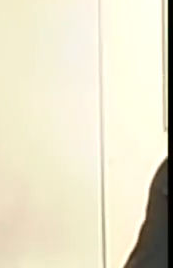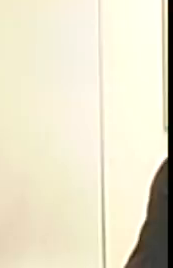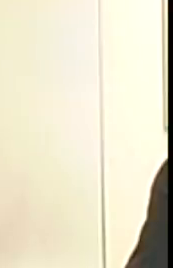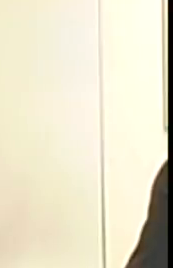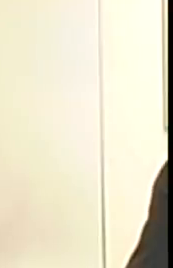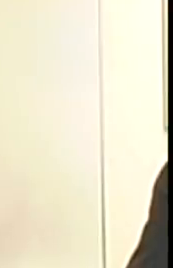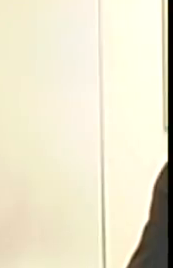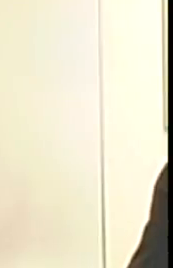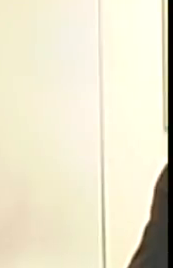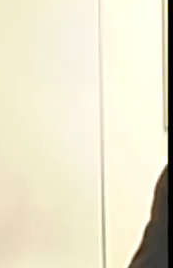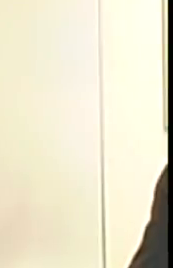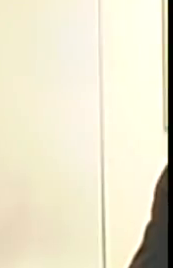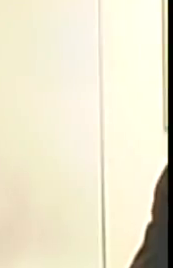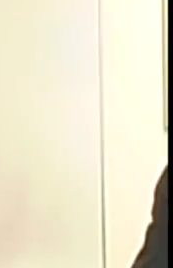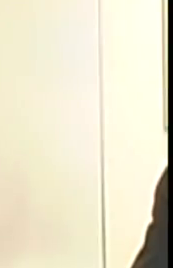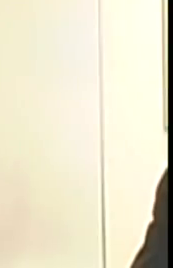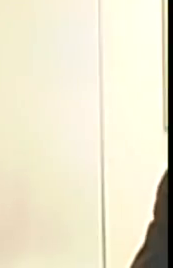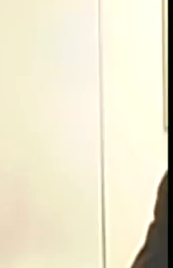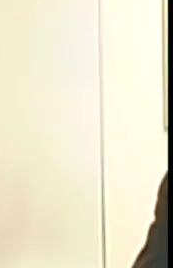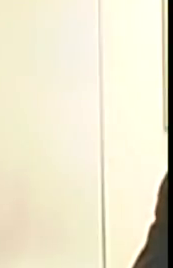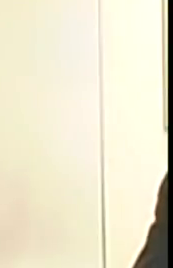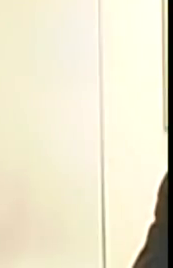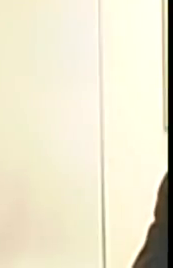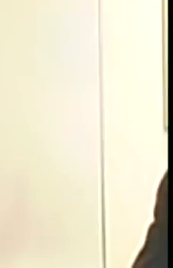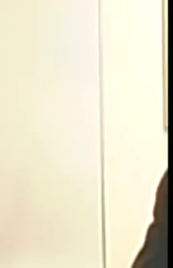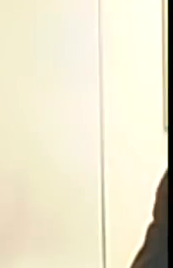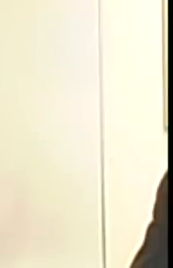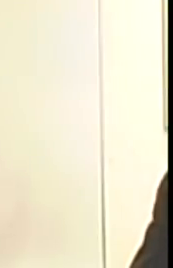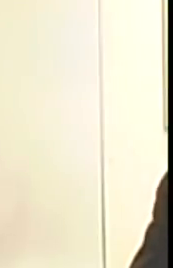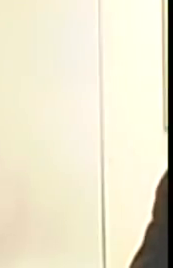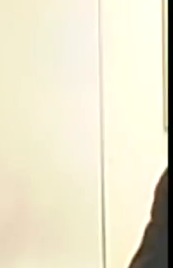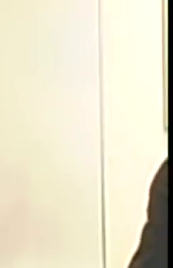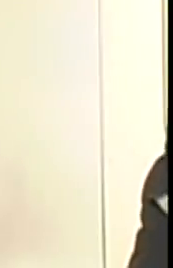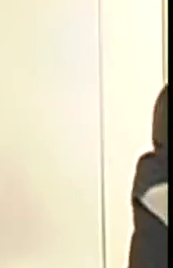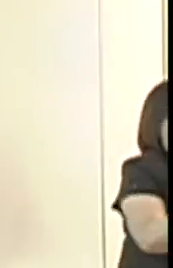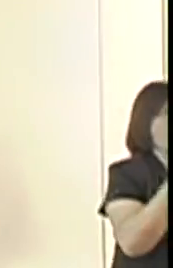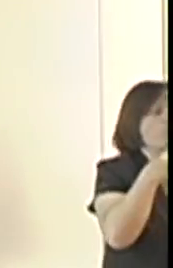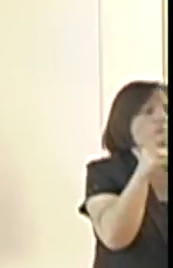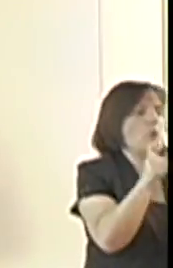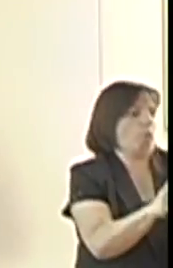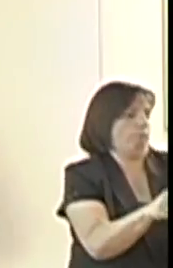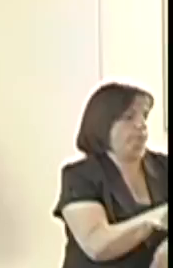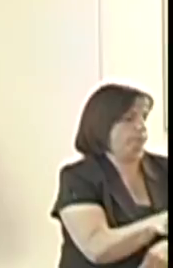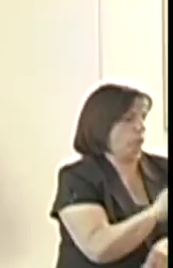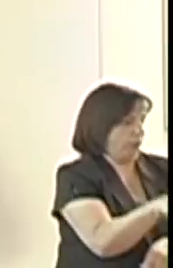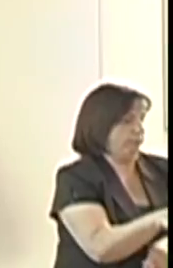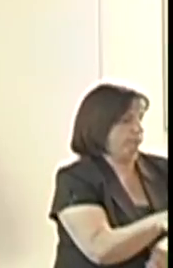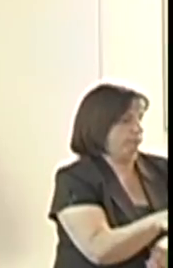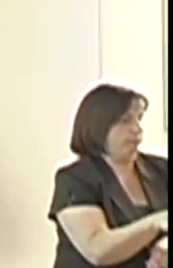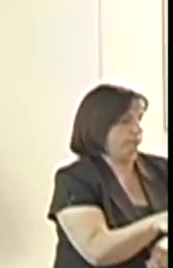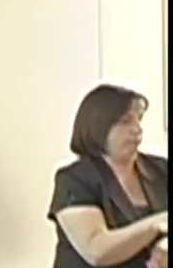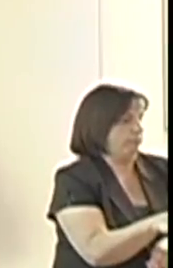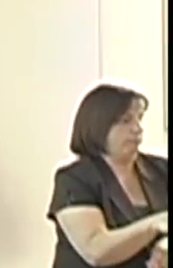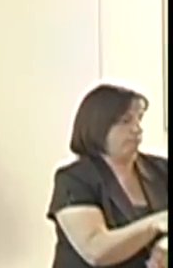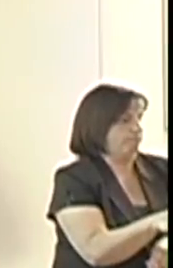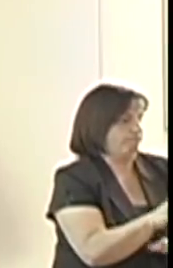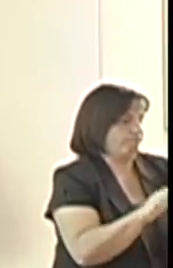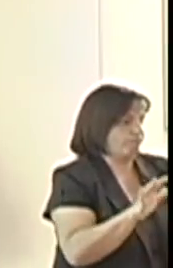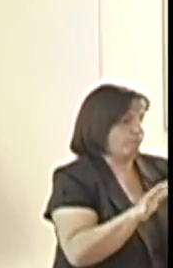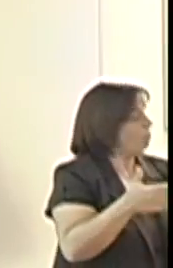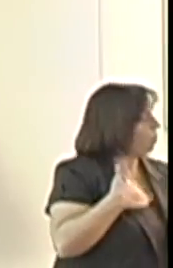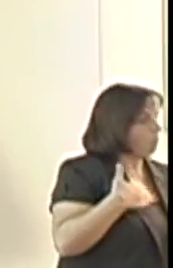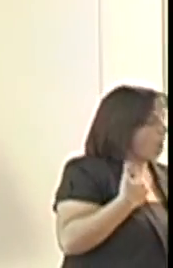some evidence, still controversial, that first signs appear earlier than first words. Well, why might that